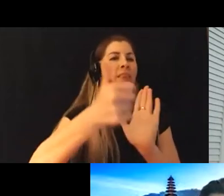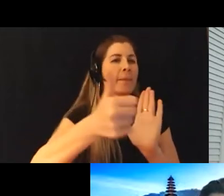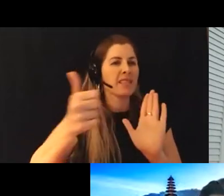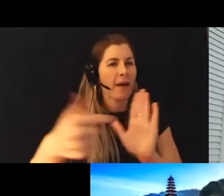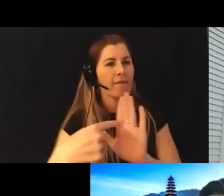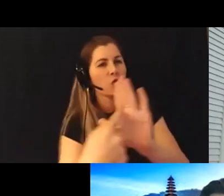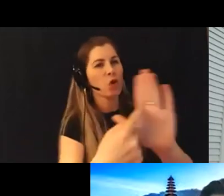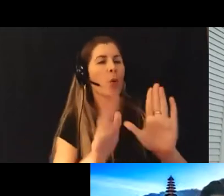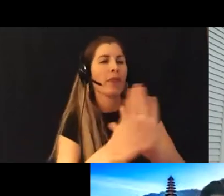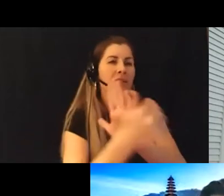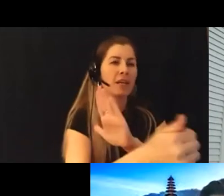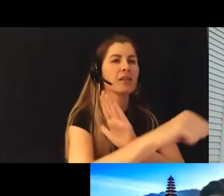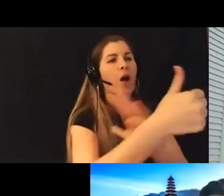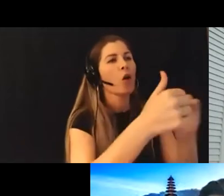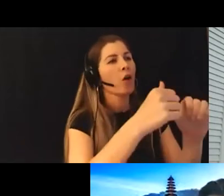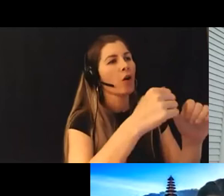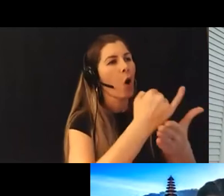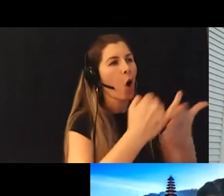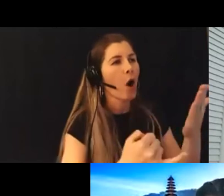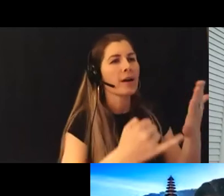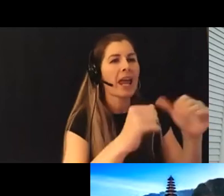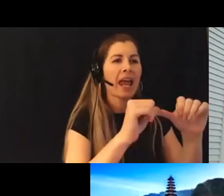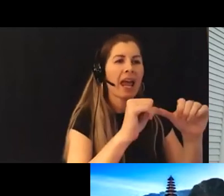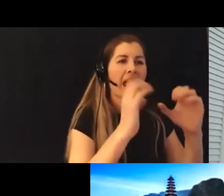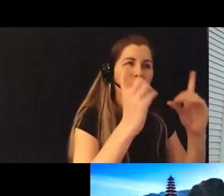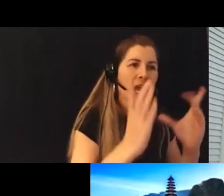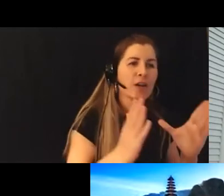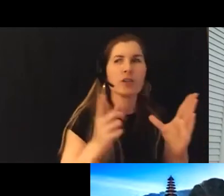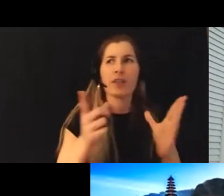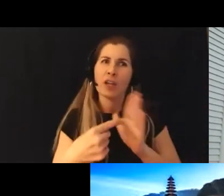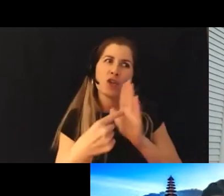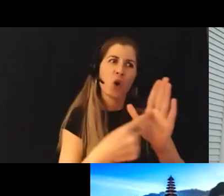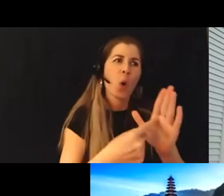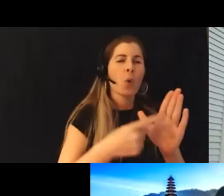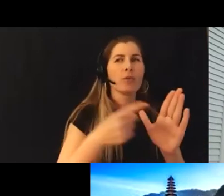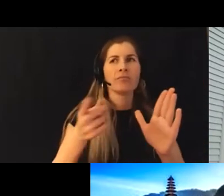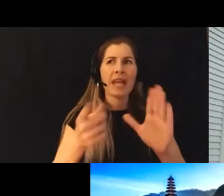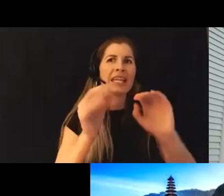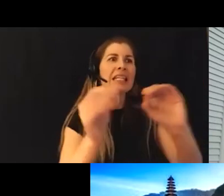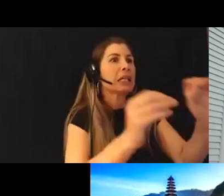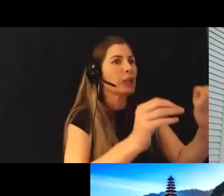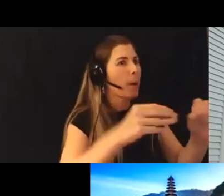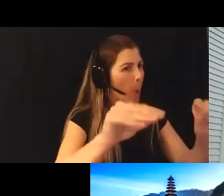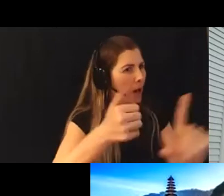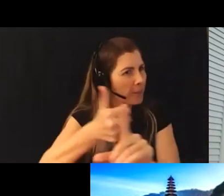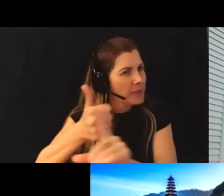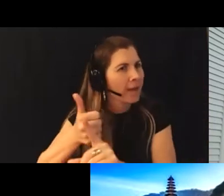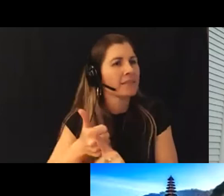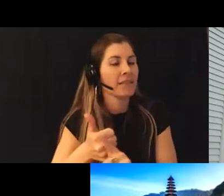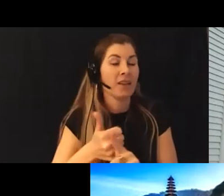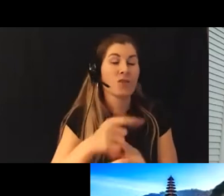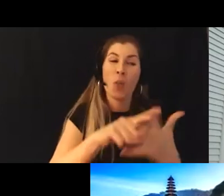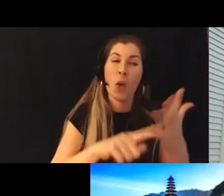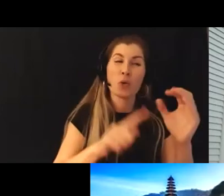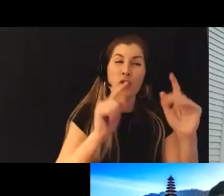educators and other teaching artists for mentorship, for coaching, and for training. So all of the training opportunities that I just mentioned from